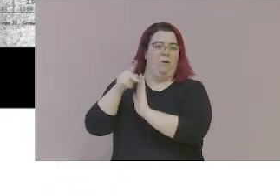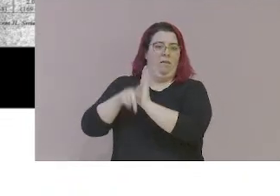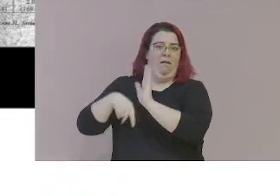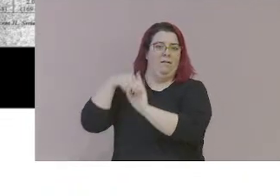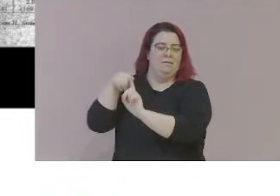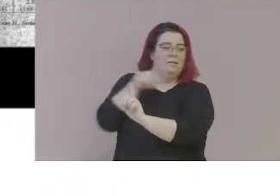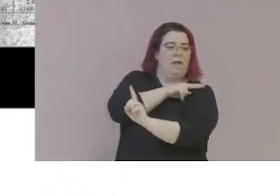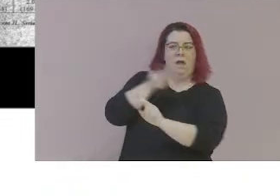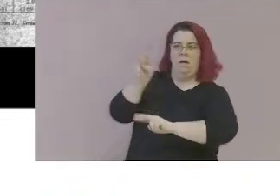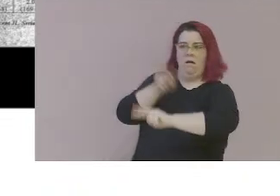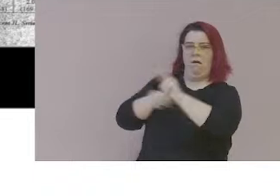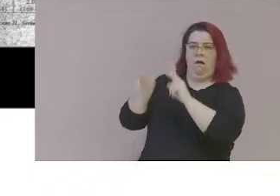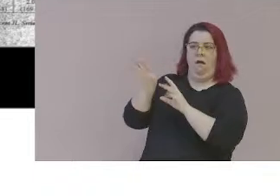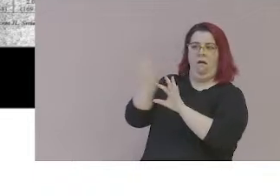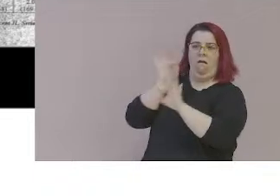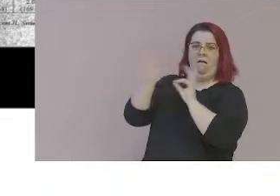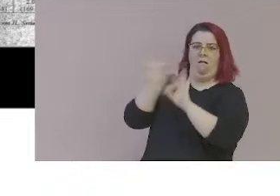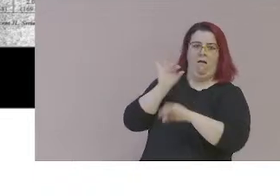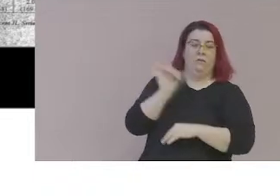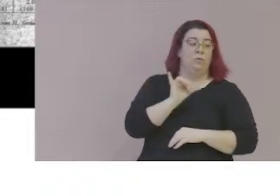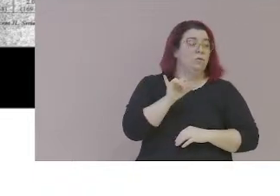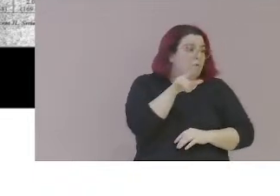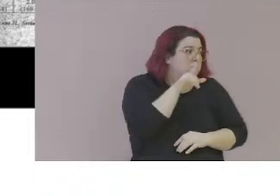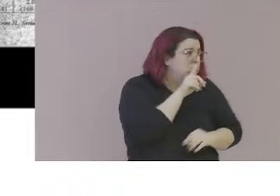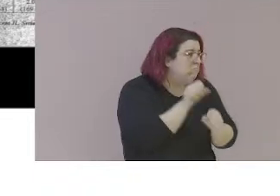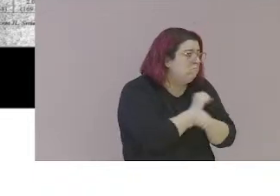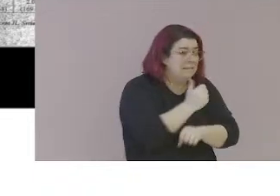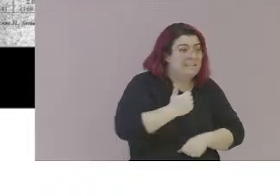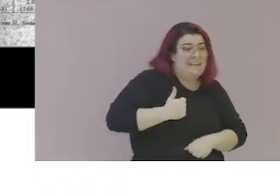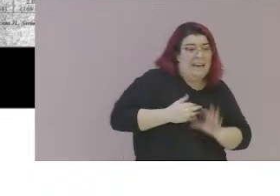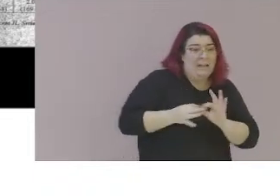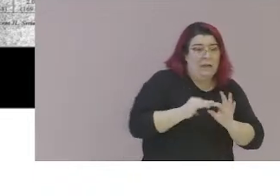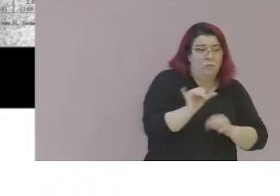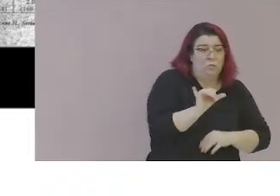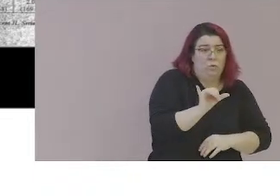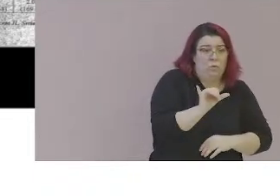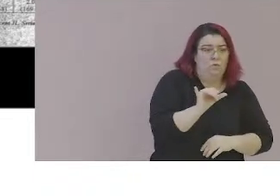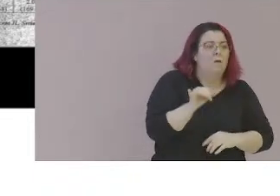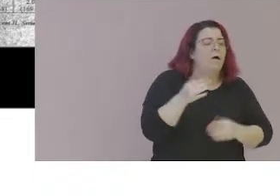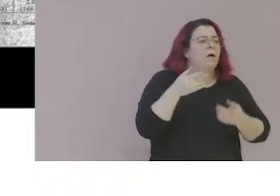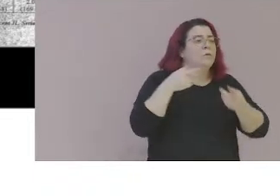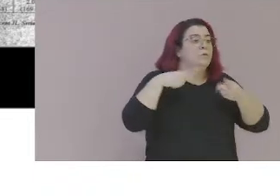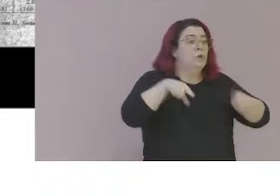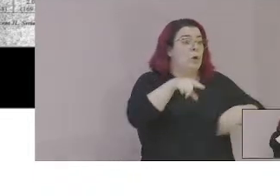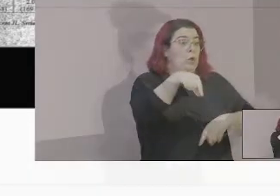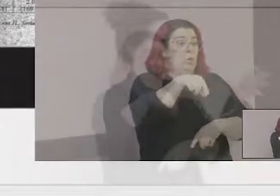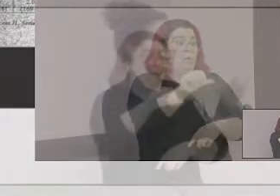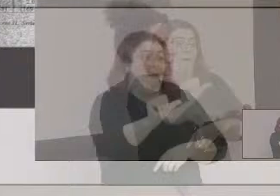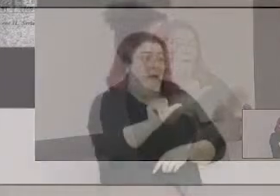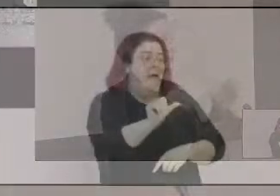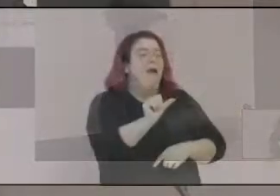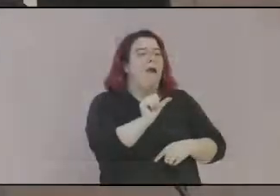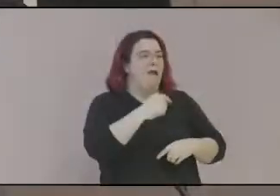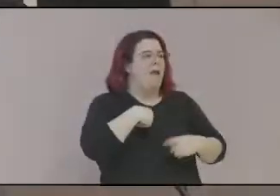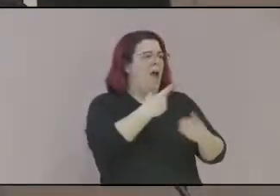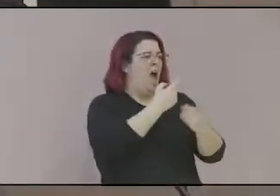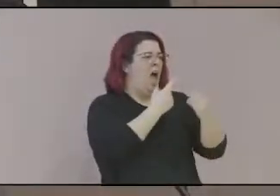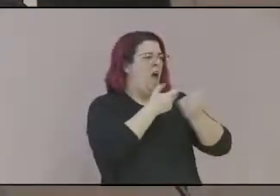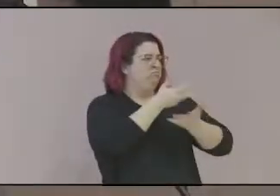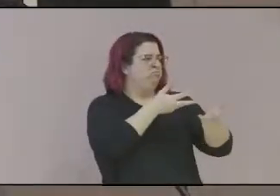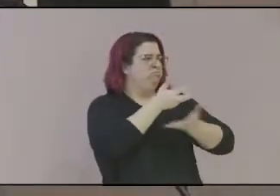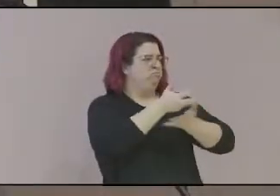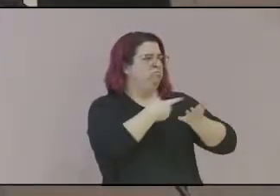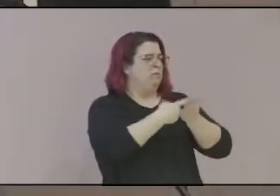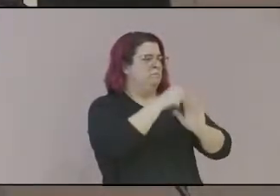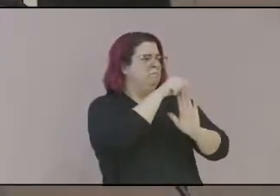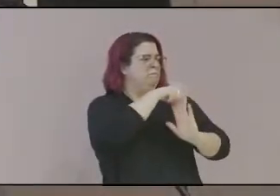maybe in the Q&A, you can help me understand what that connection is a little bit more. The book and my talk will be very focused on New